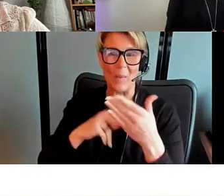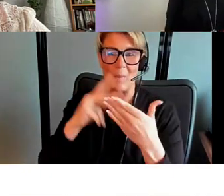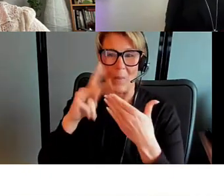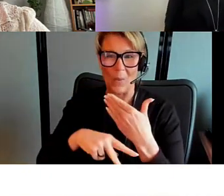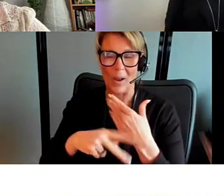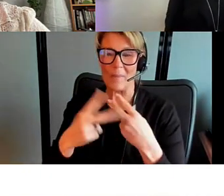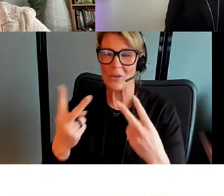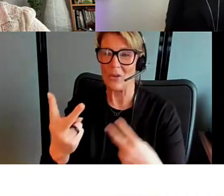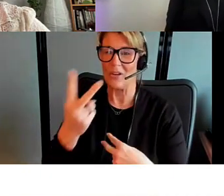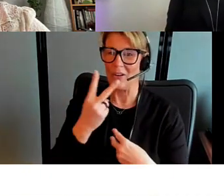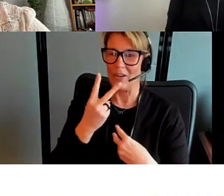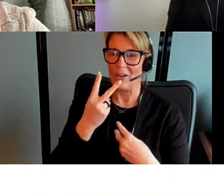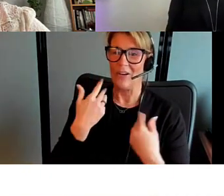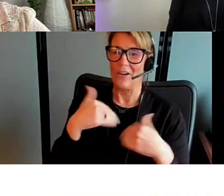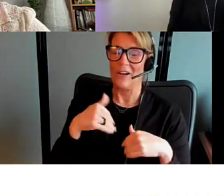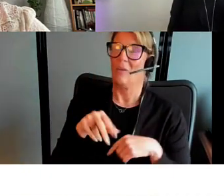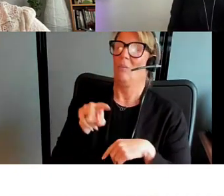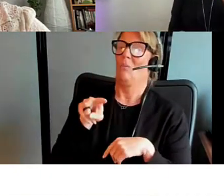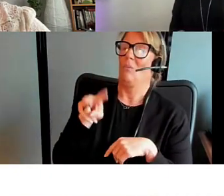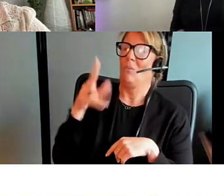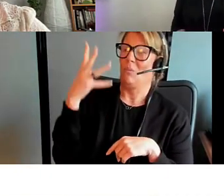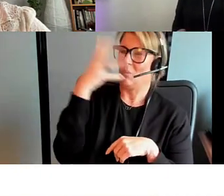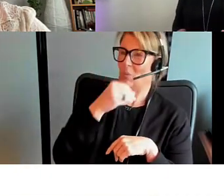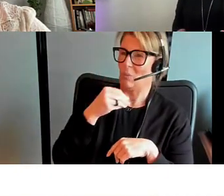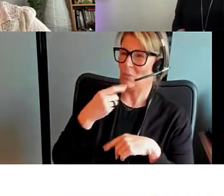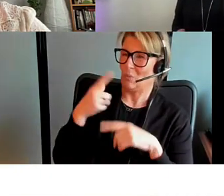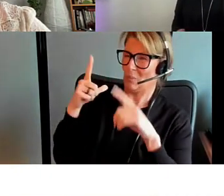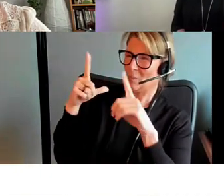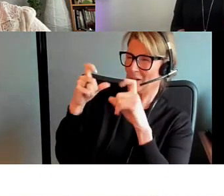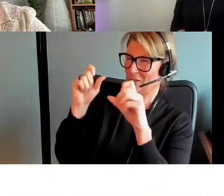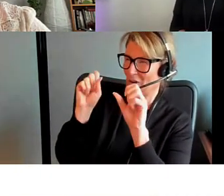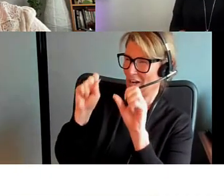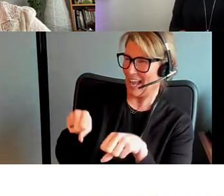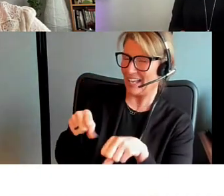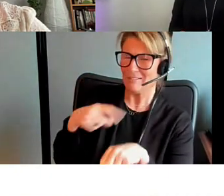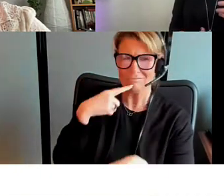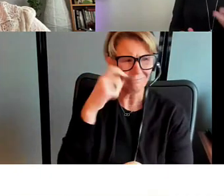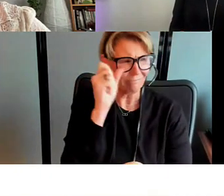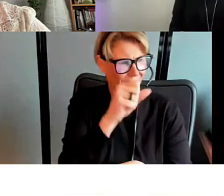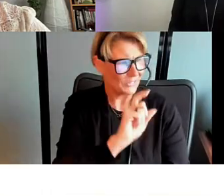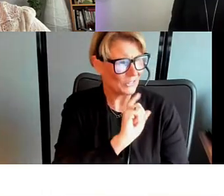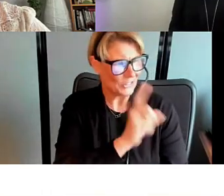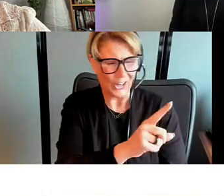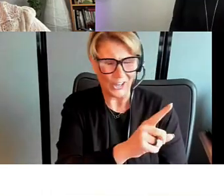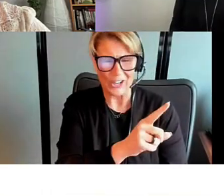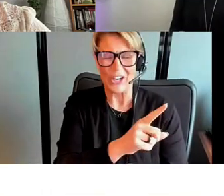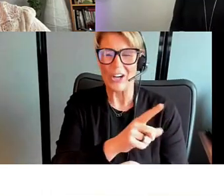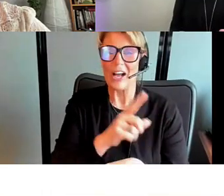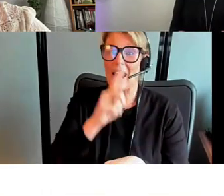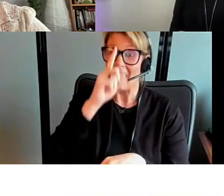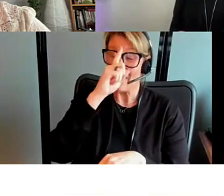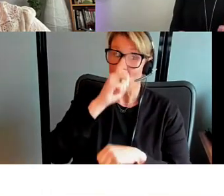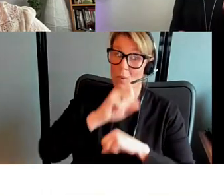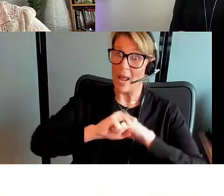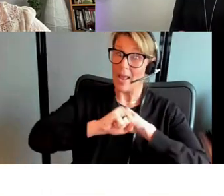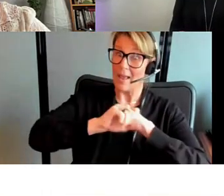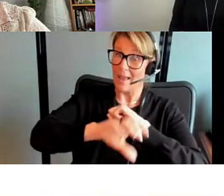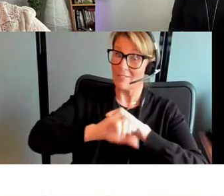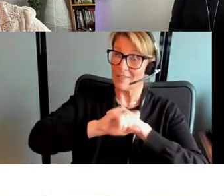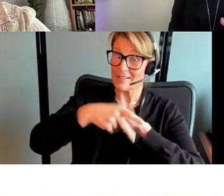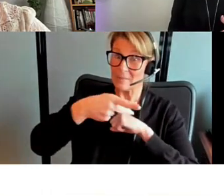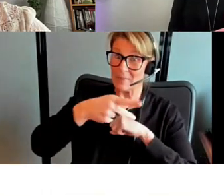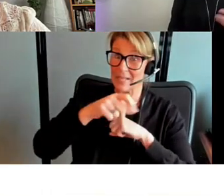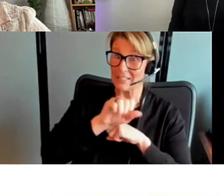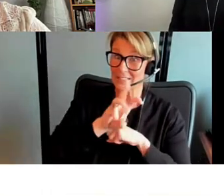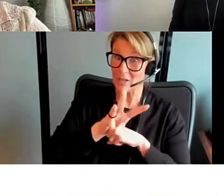you?" Right? And of course, she says yes. But then I could use this story to say, when I'm promoting the PSW, that program, that